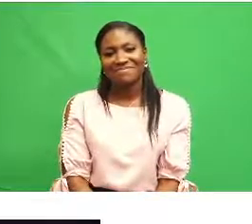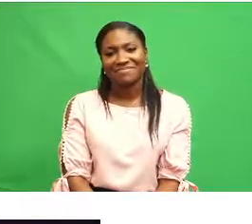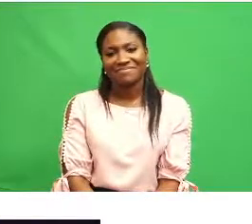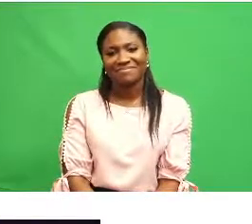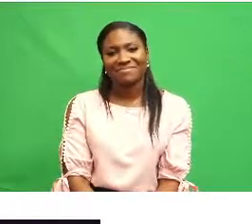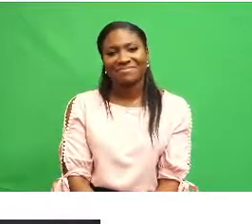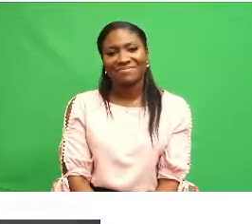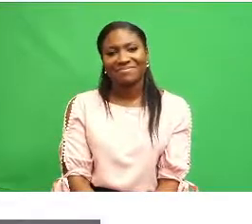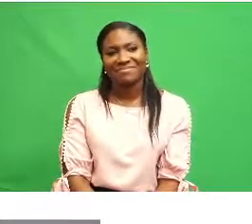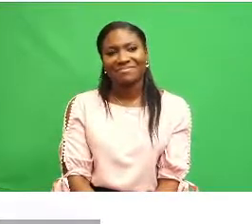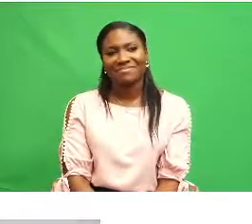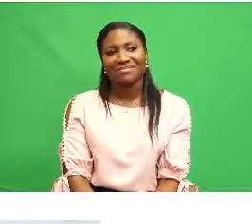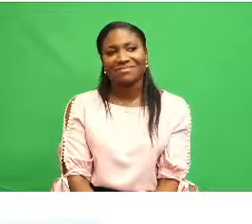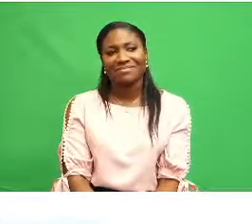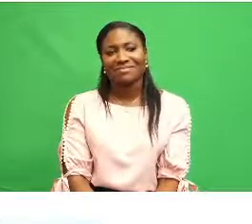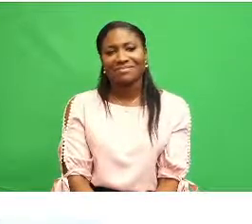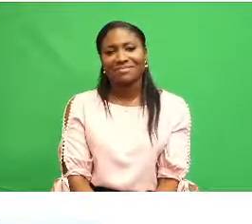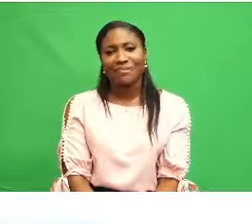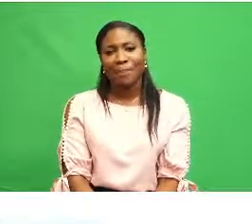Excellent.